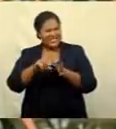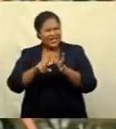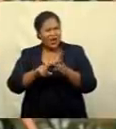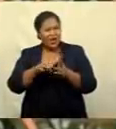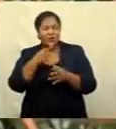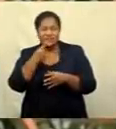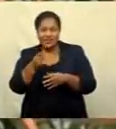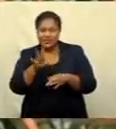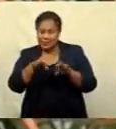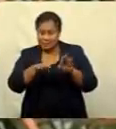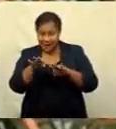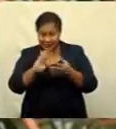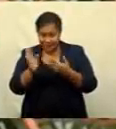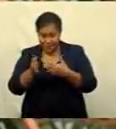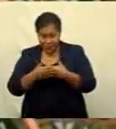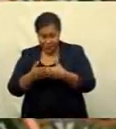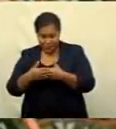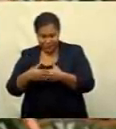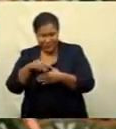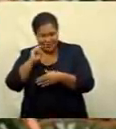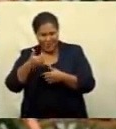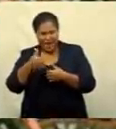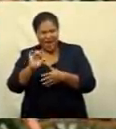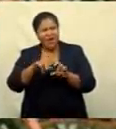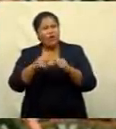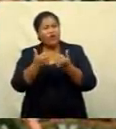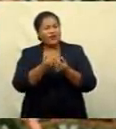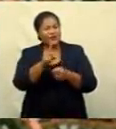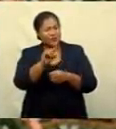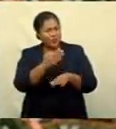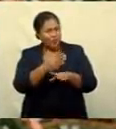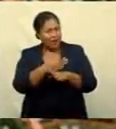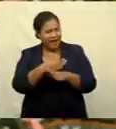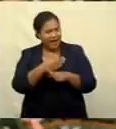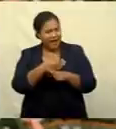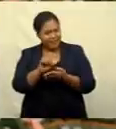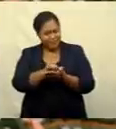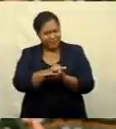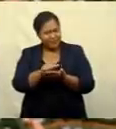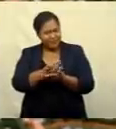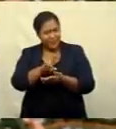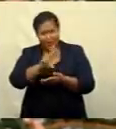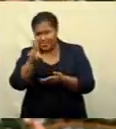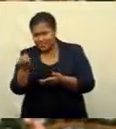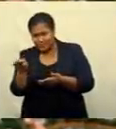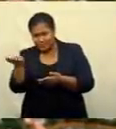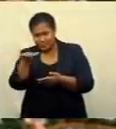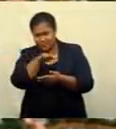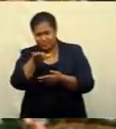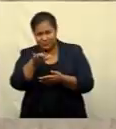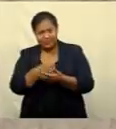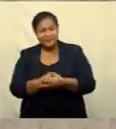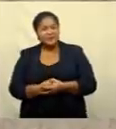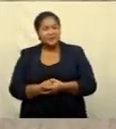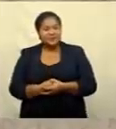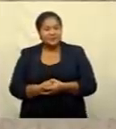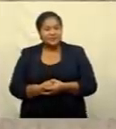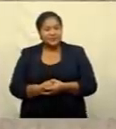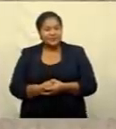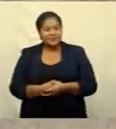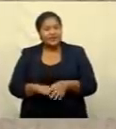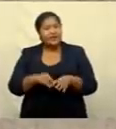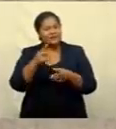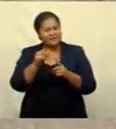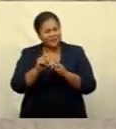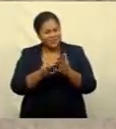this is a planned closure that will allow its contractors to carry out resurfacing of the bridge deck and approaches. Prasad